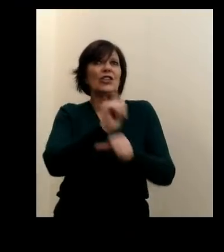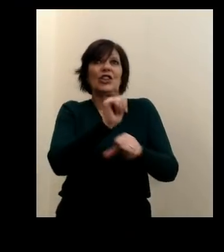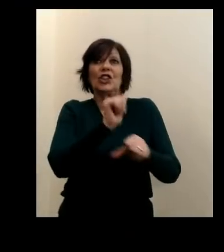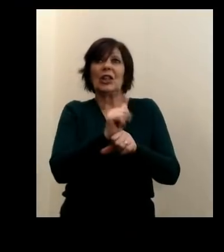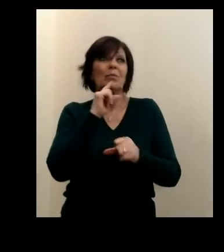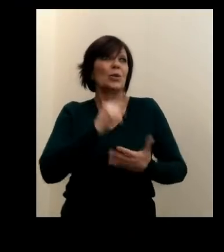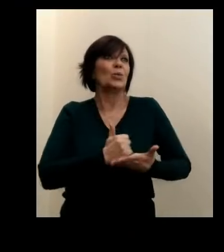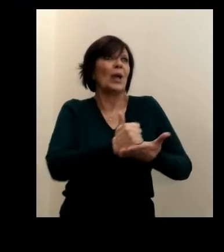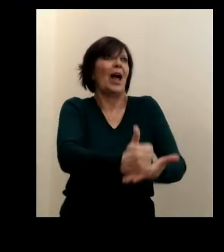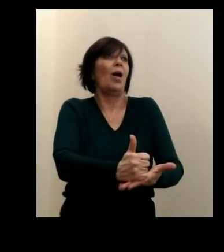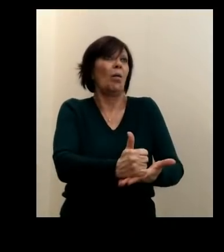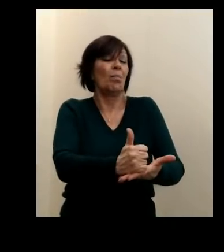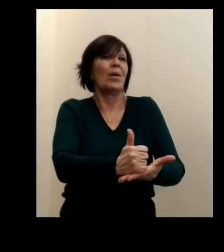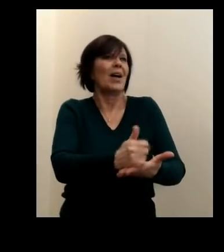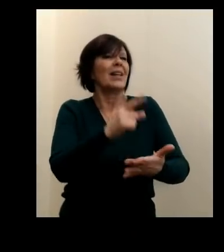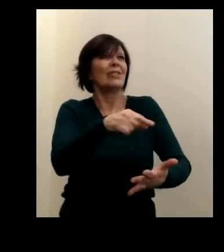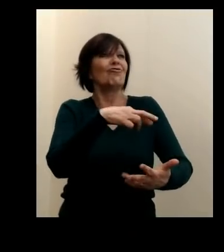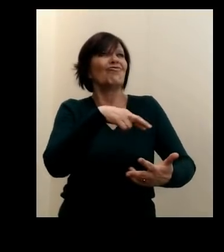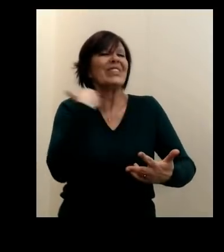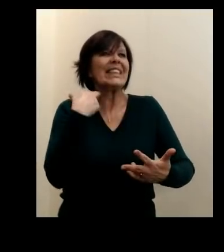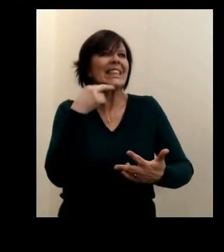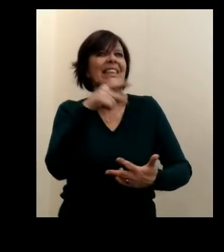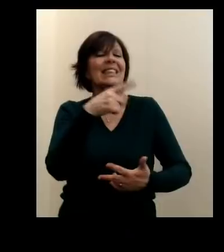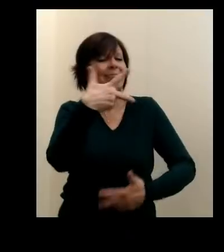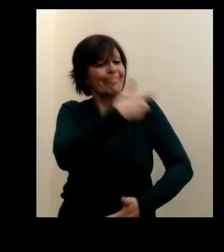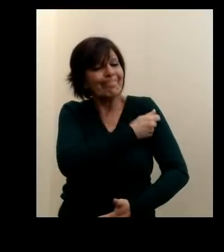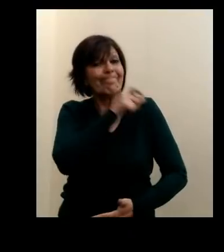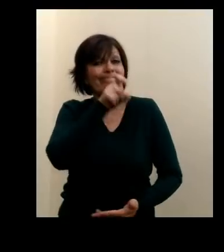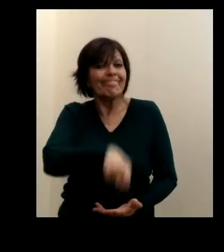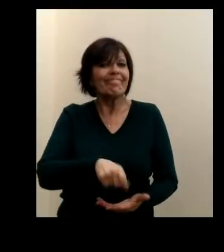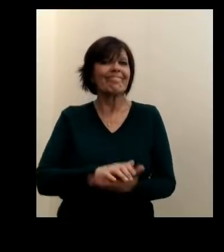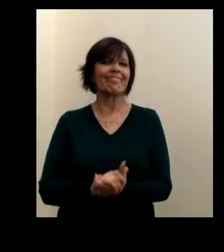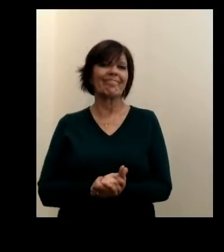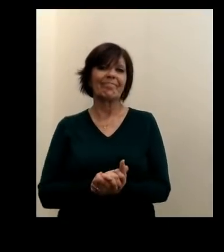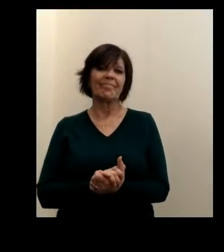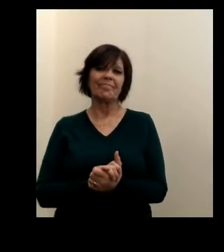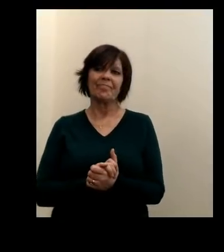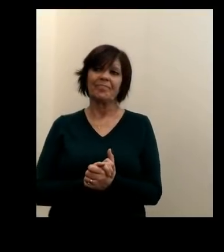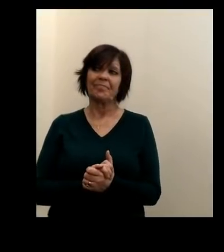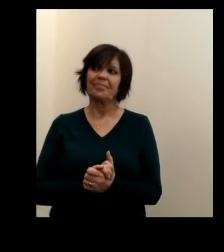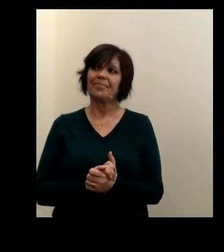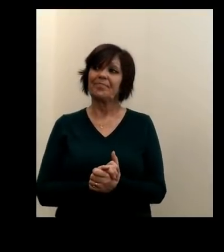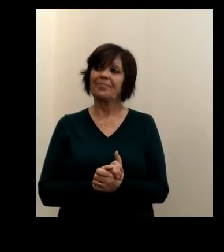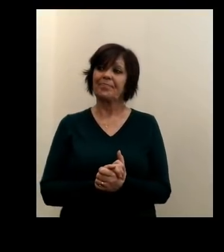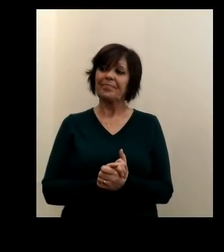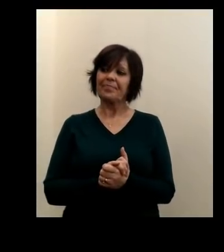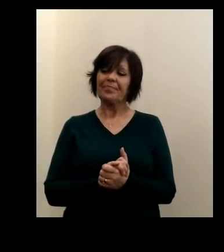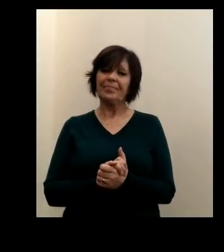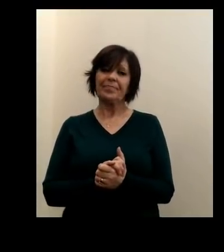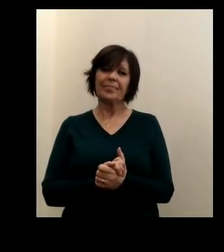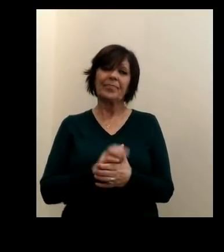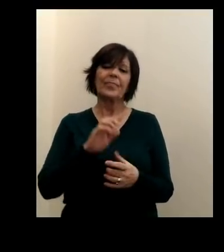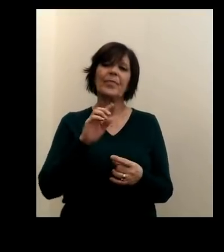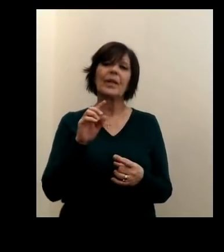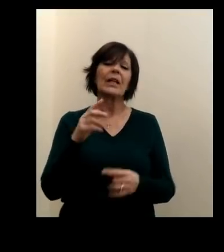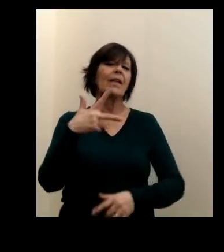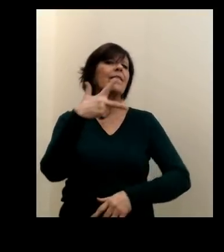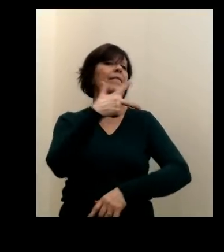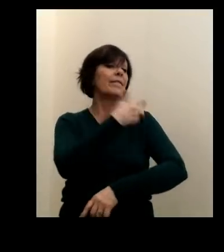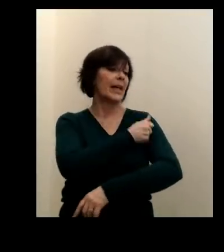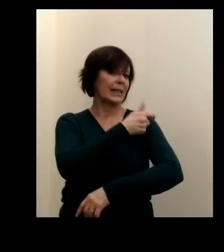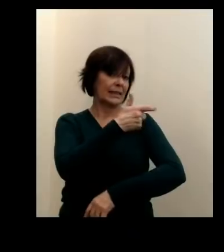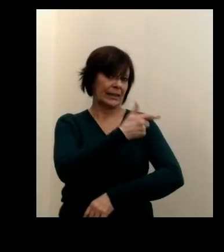other people stay well, or help other people stay educated, or help other people stay safe. And